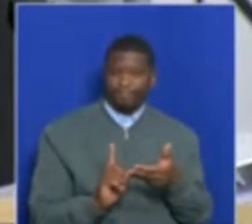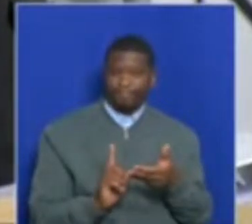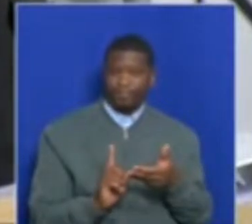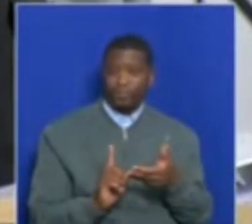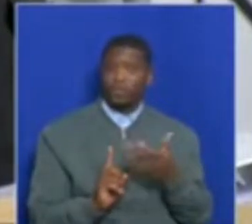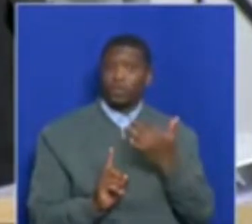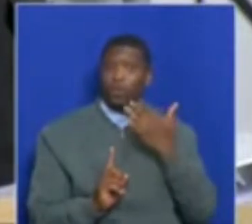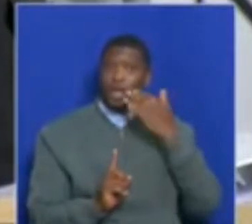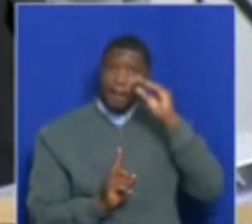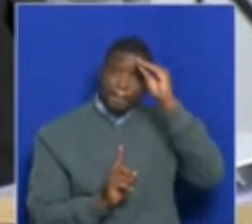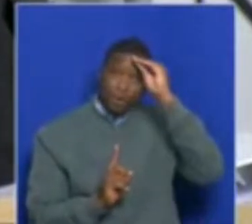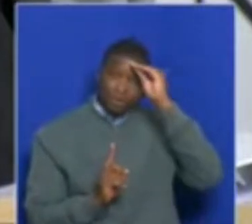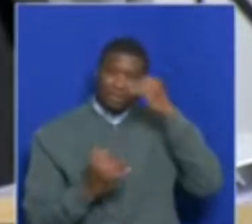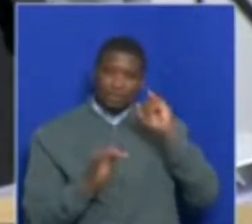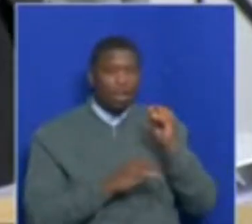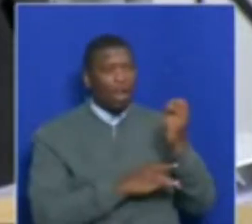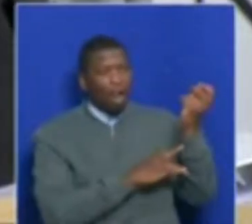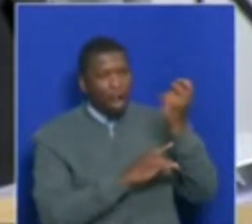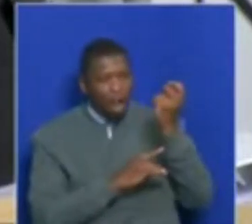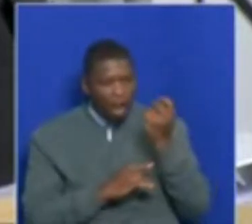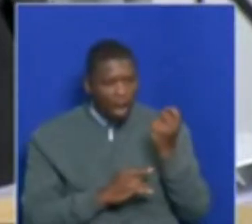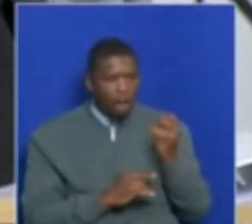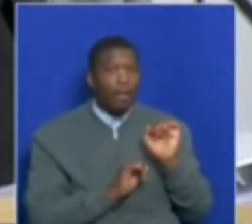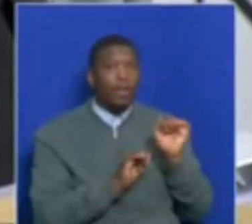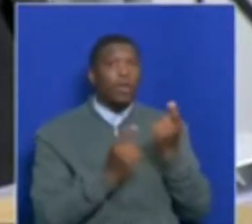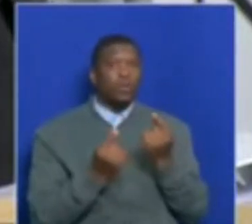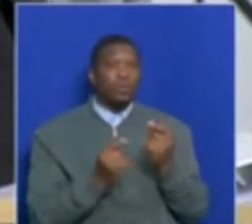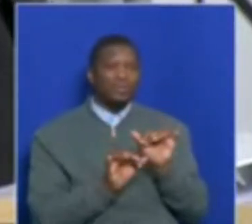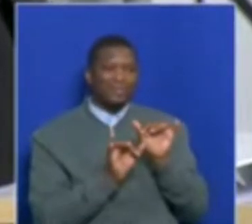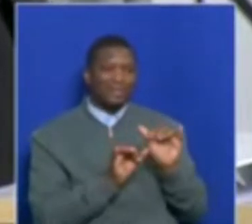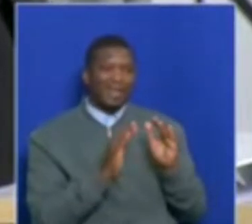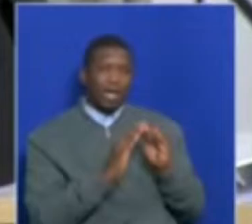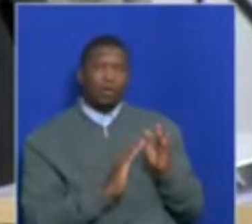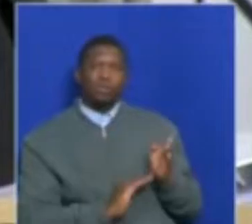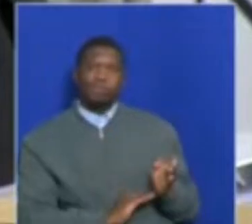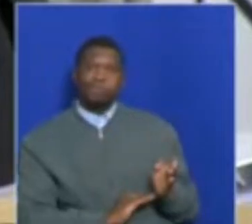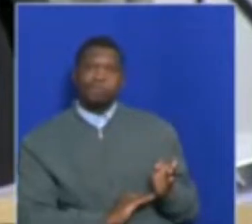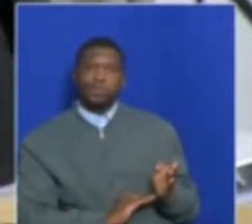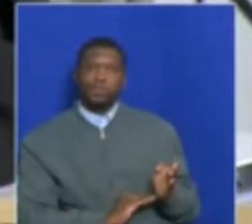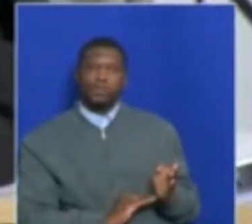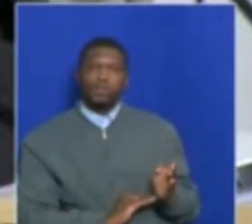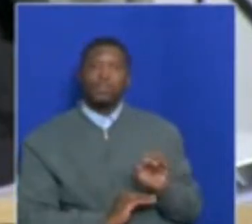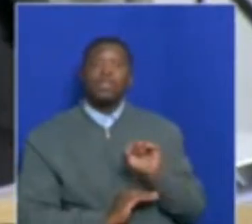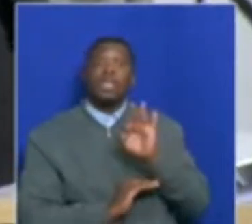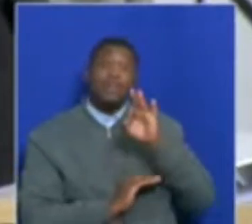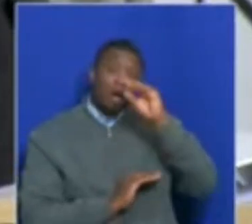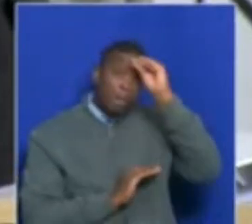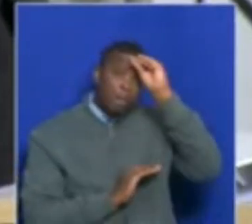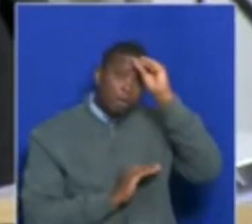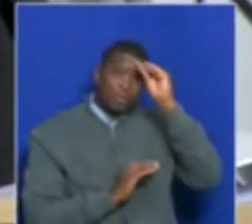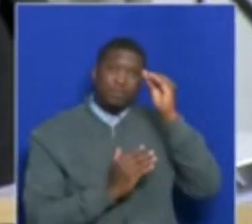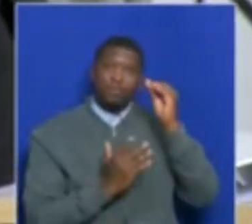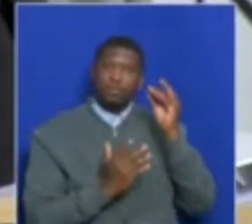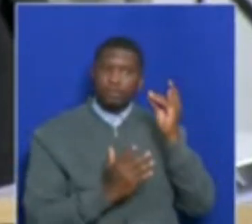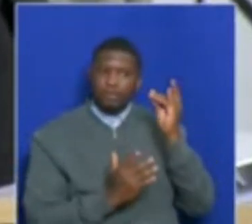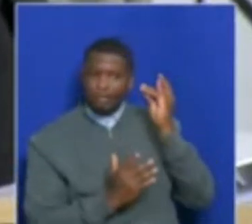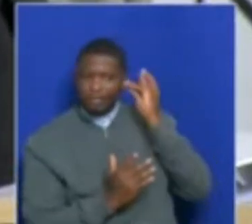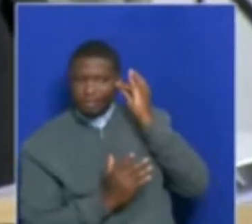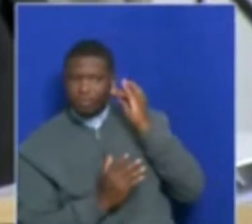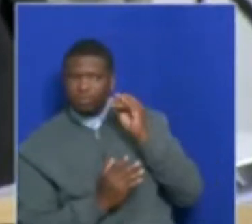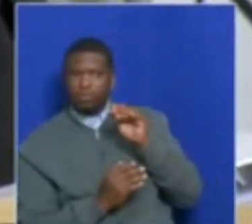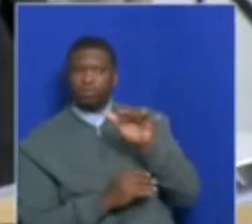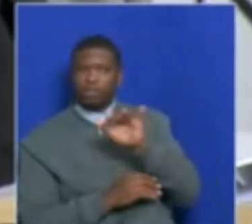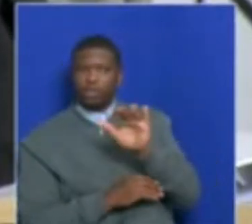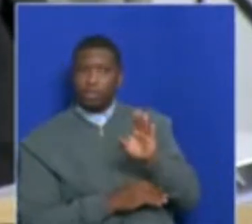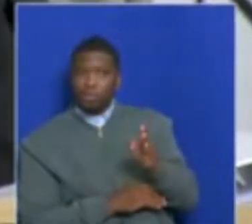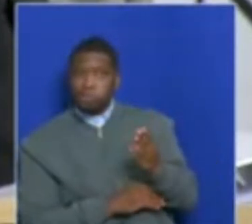them, they stay in the premises. And if police get wind that they are at the premises, the police go